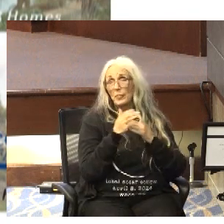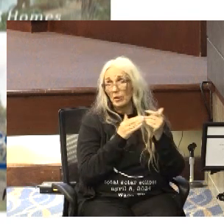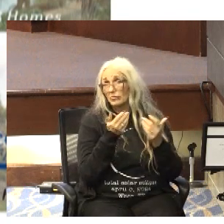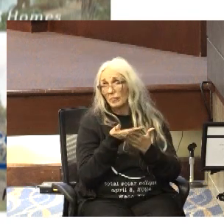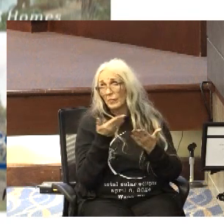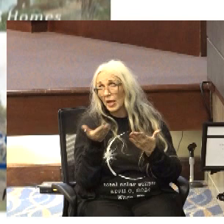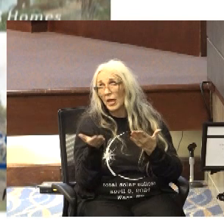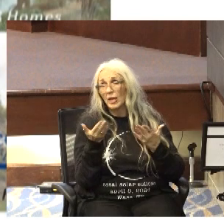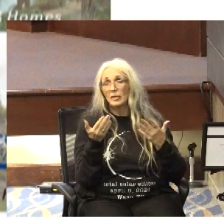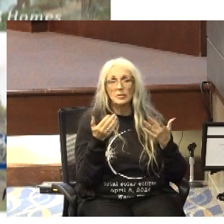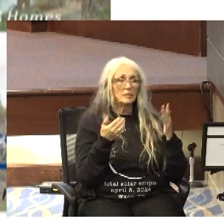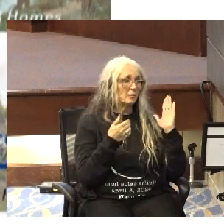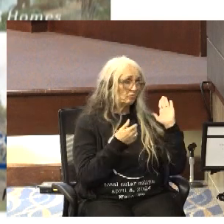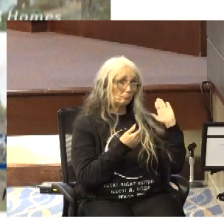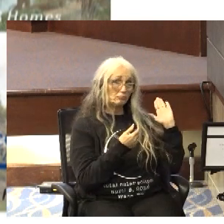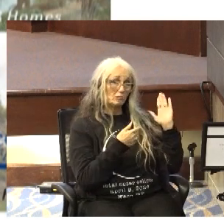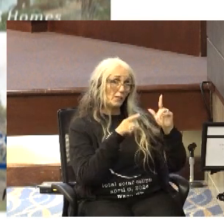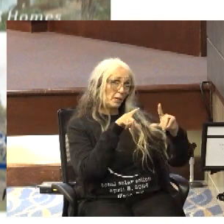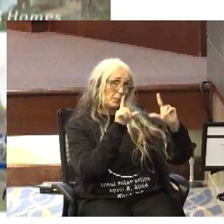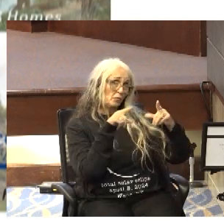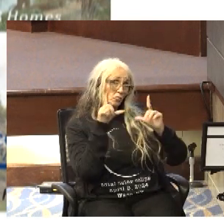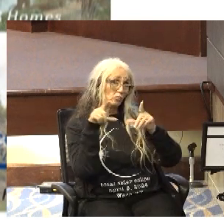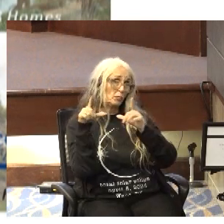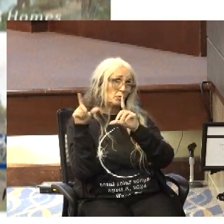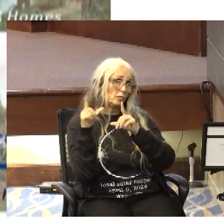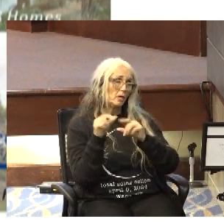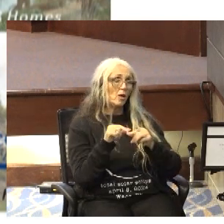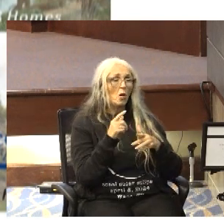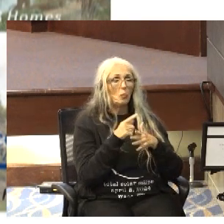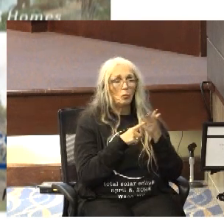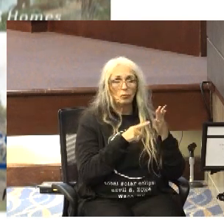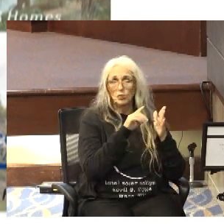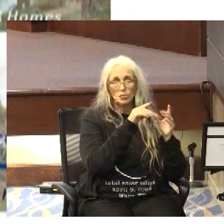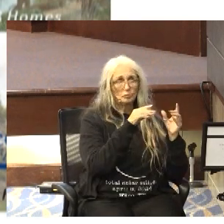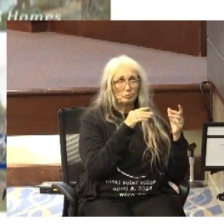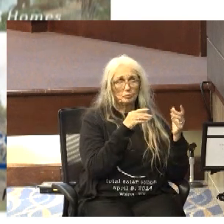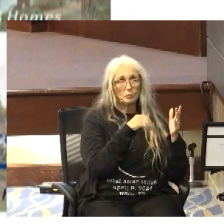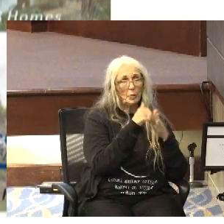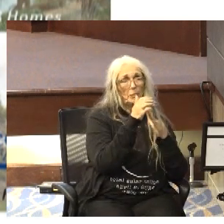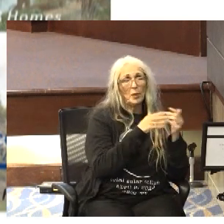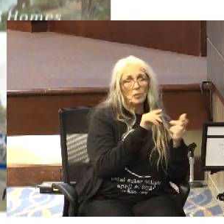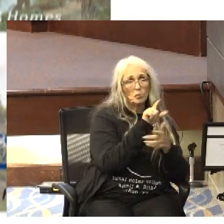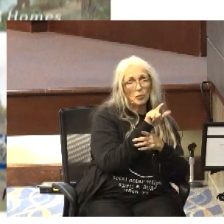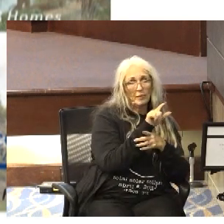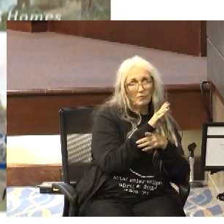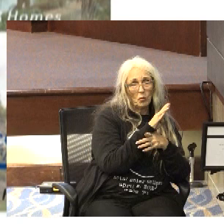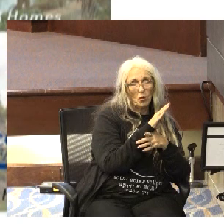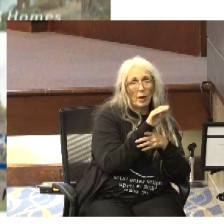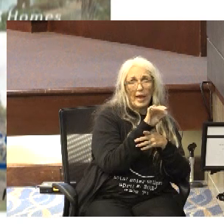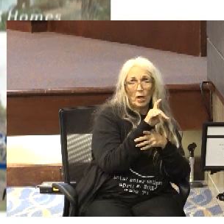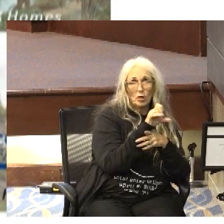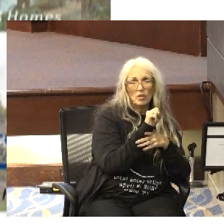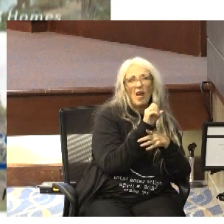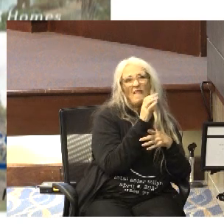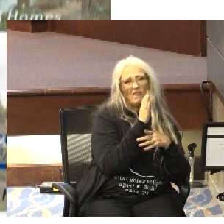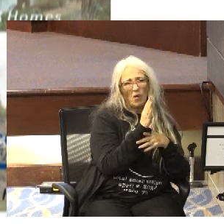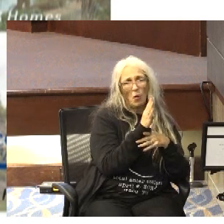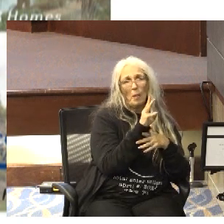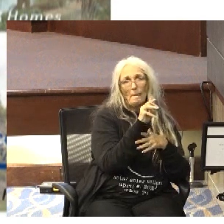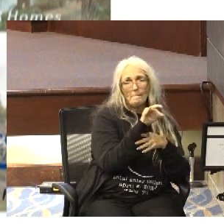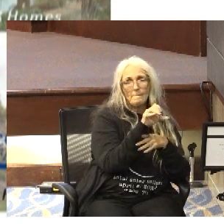a sense of the scope of what we've built. We built from 2,400 acres, almost 4 square miles, down